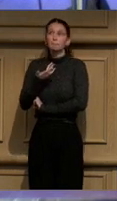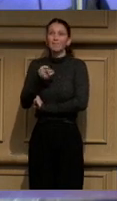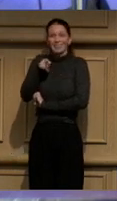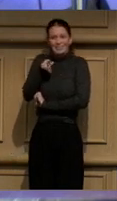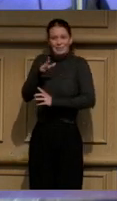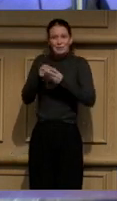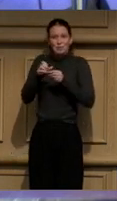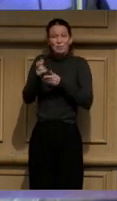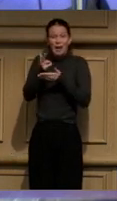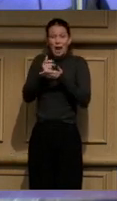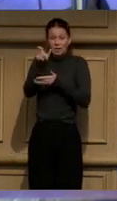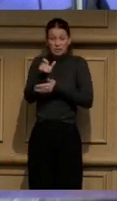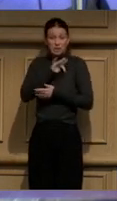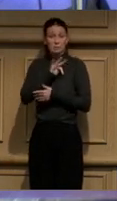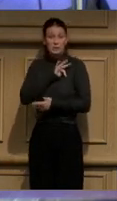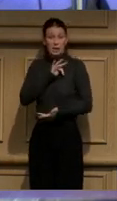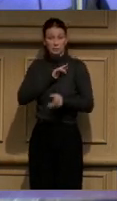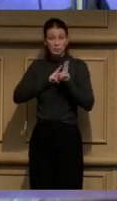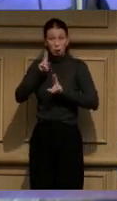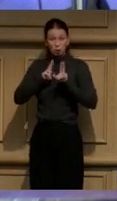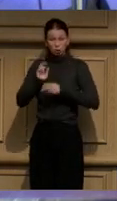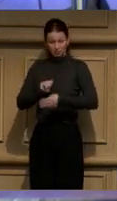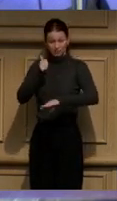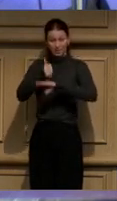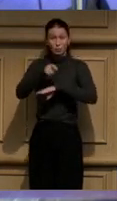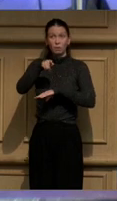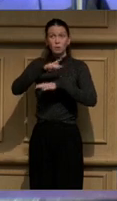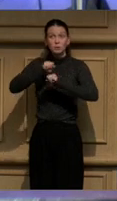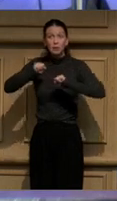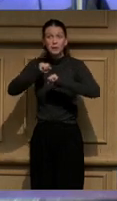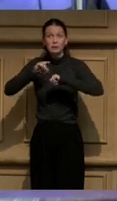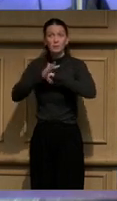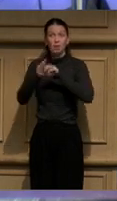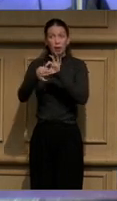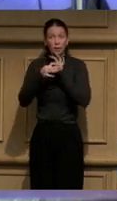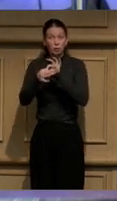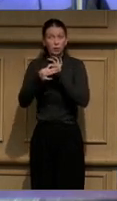more autonomy in creating those spaces for collaboration?